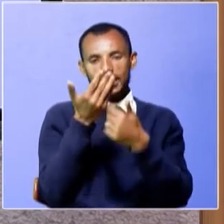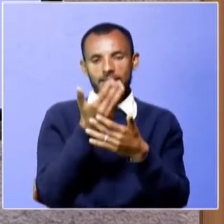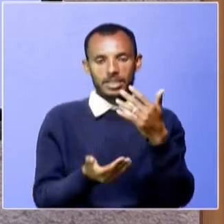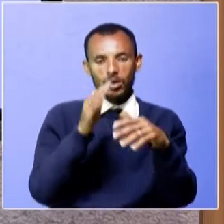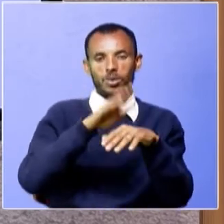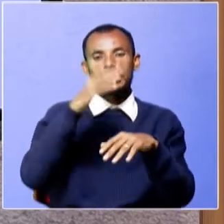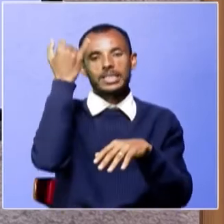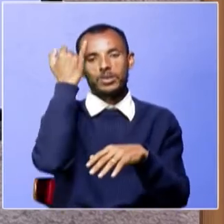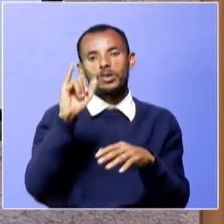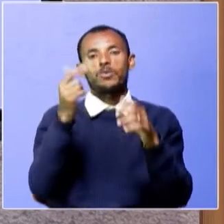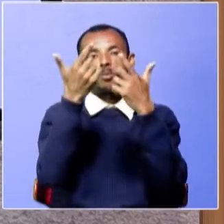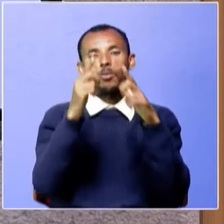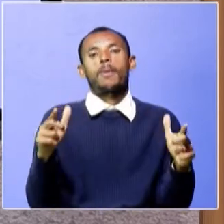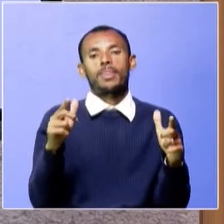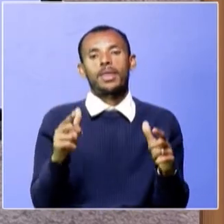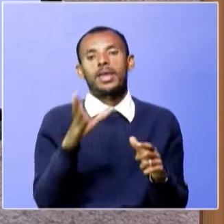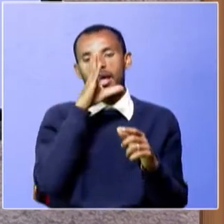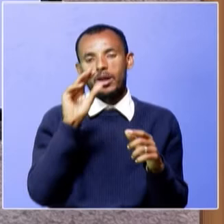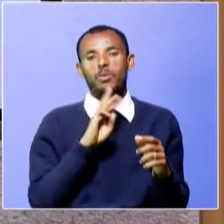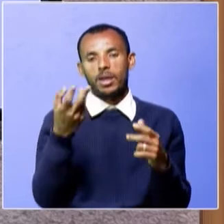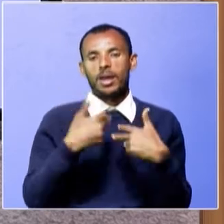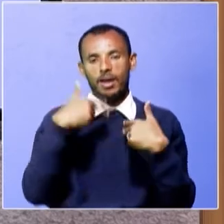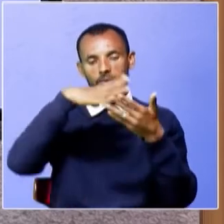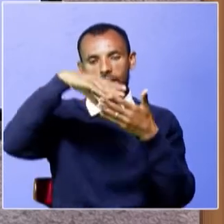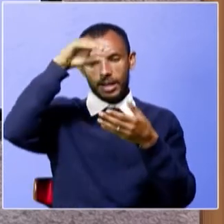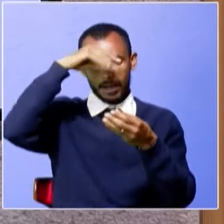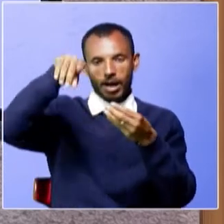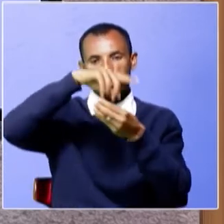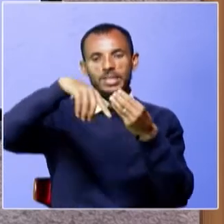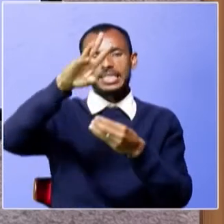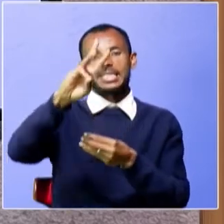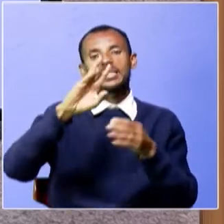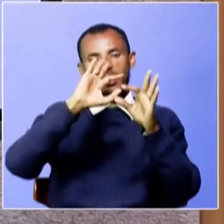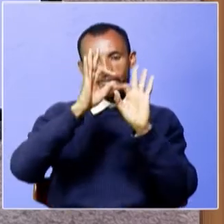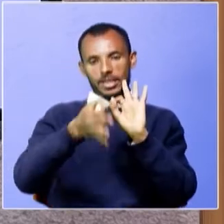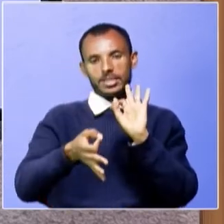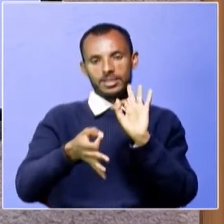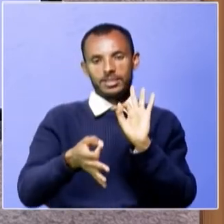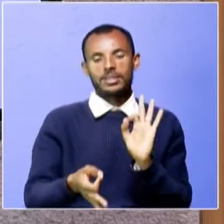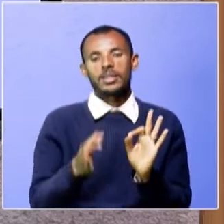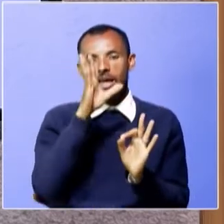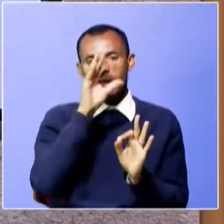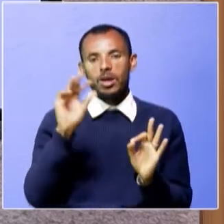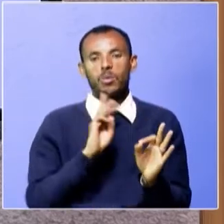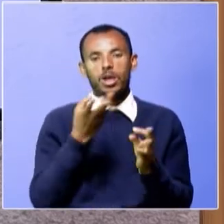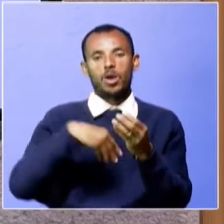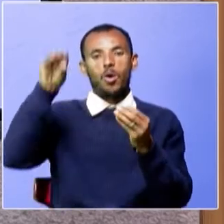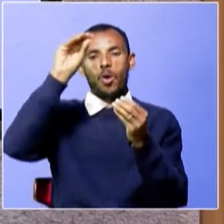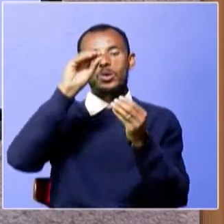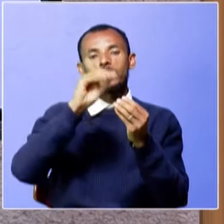the concept of probability, and we have seen around 6 definitions, and we